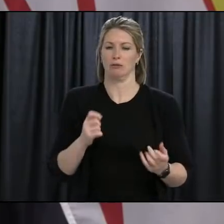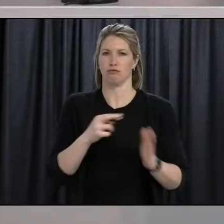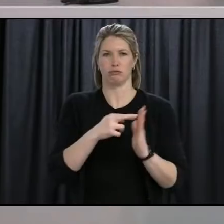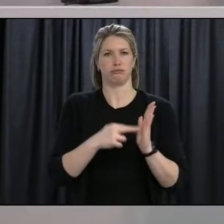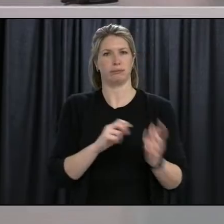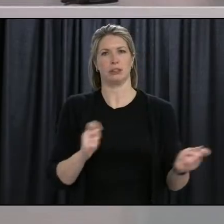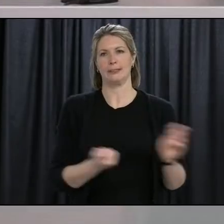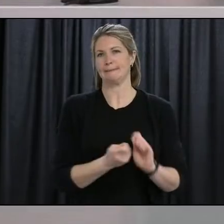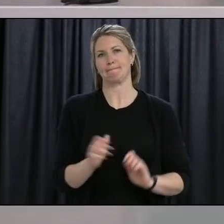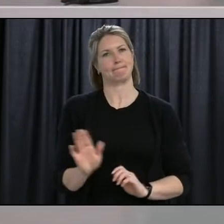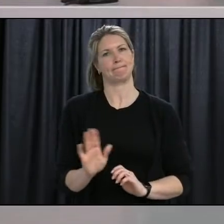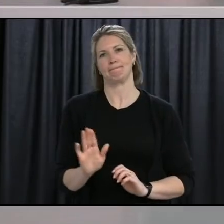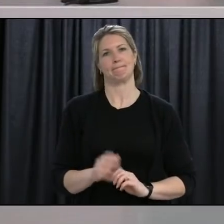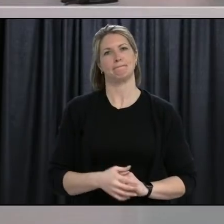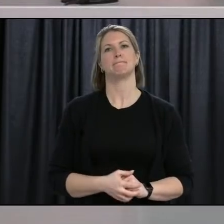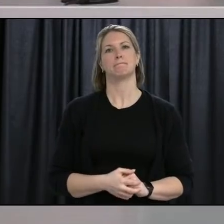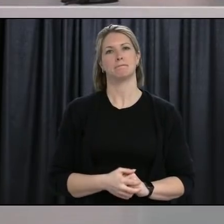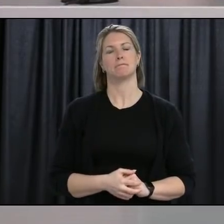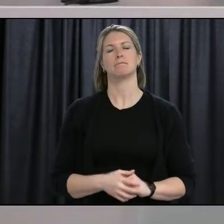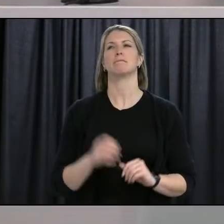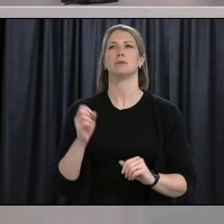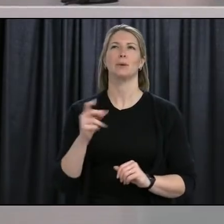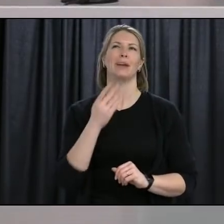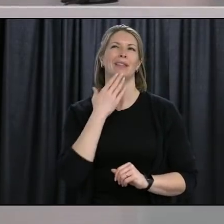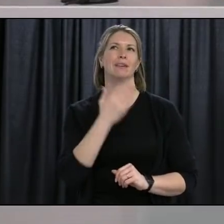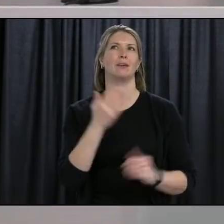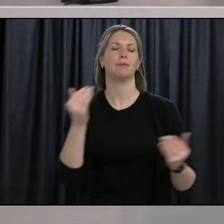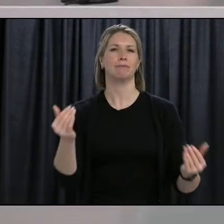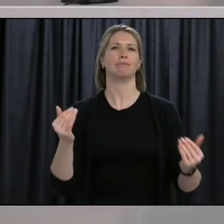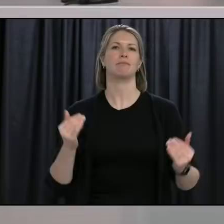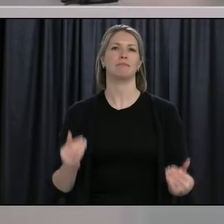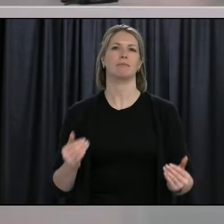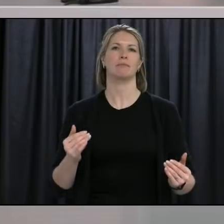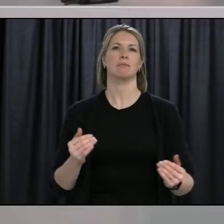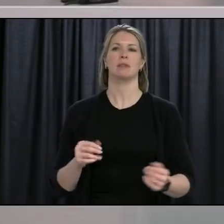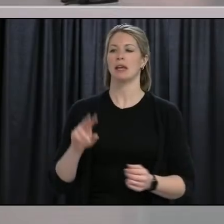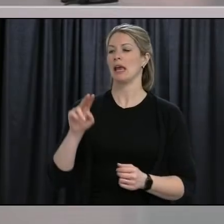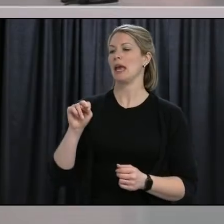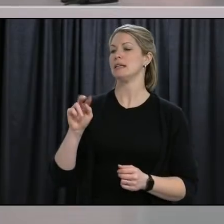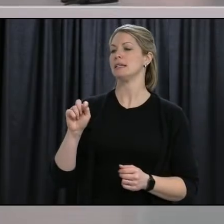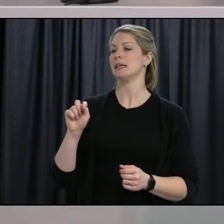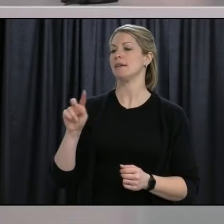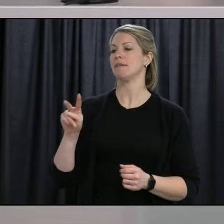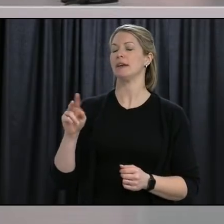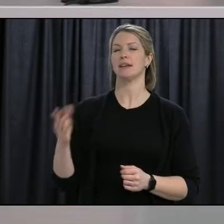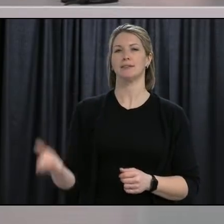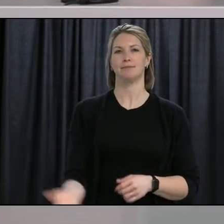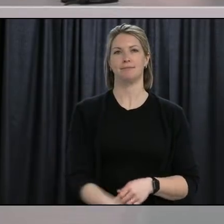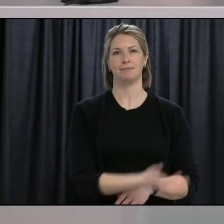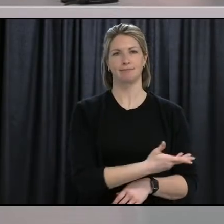Okay, thank you. Our next questions are from Kellyanne Roberts with NTV. Please go ahead.